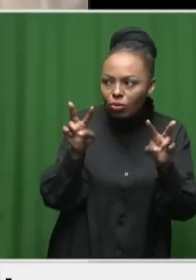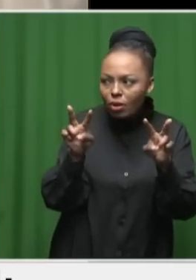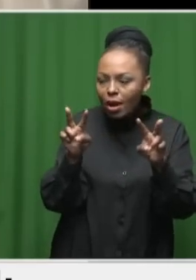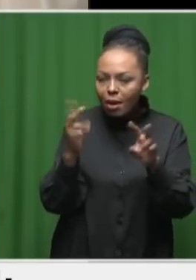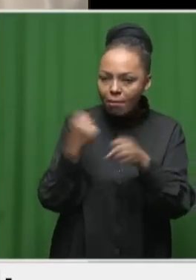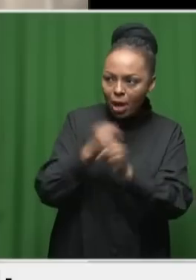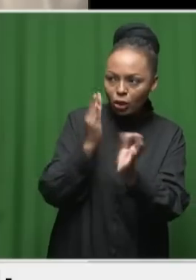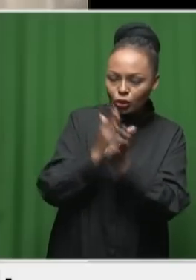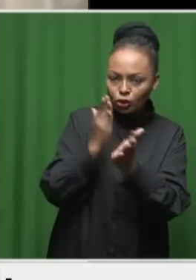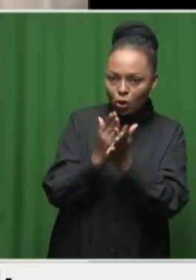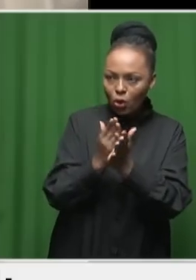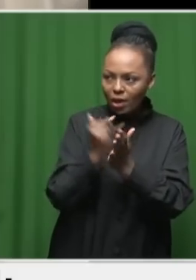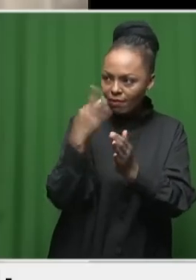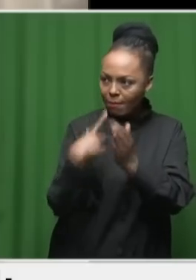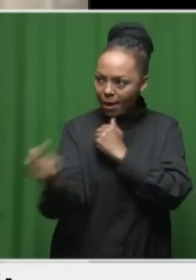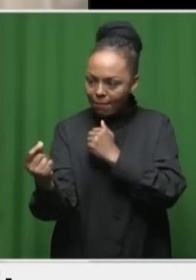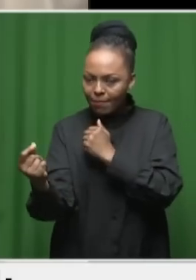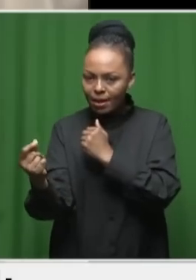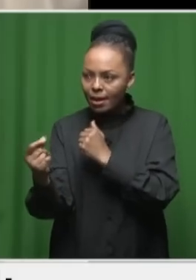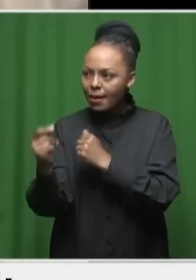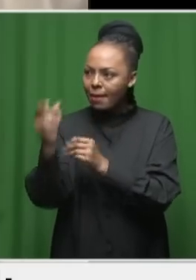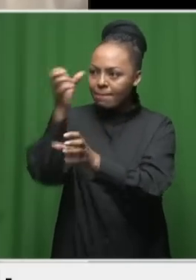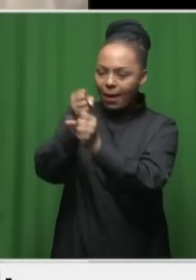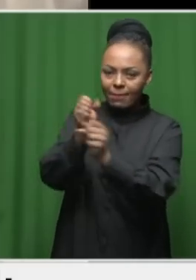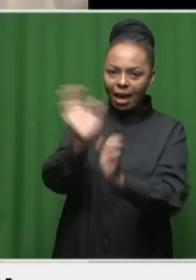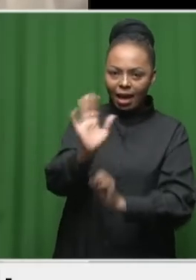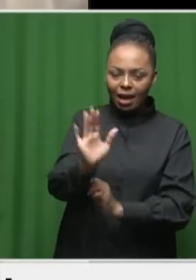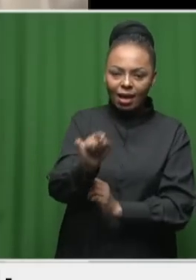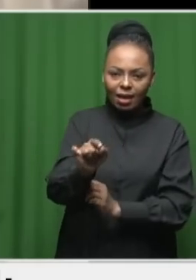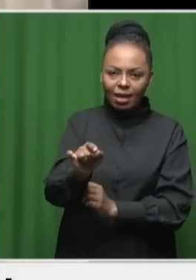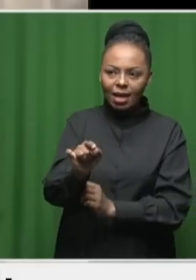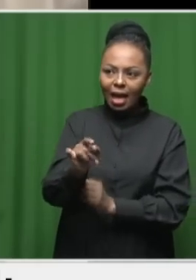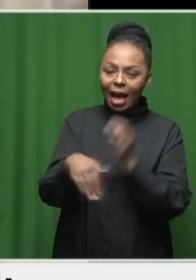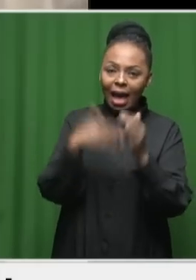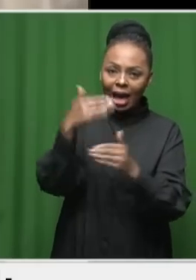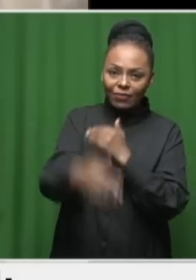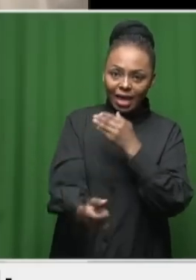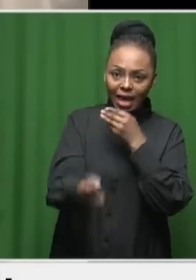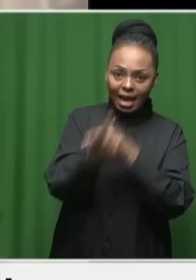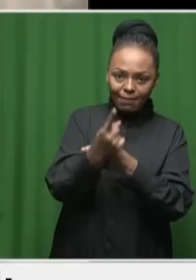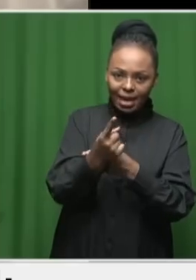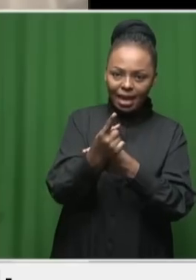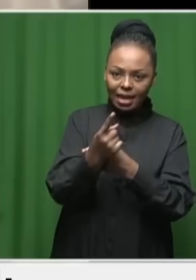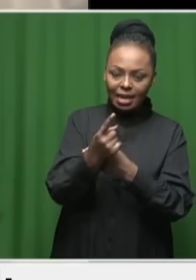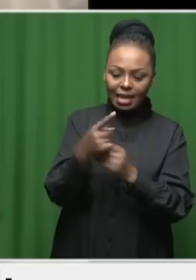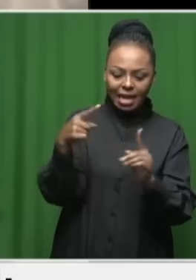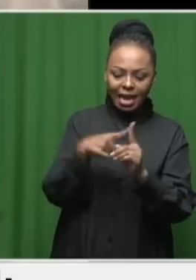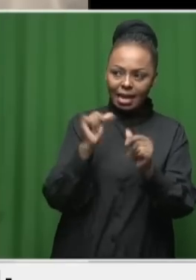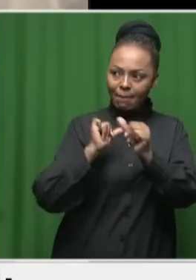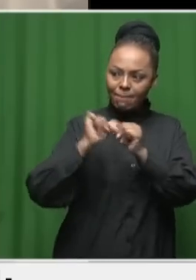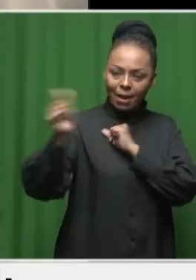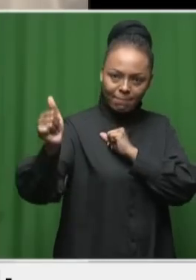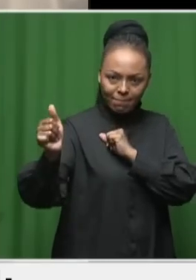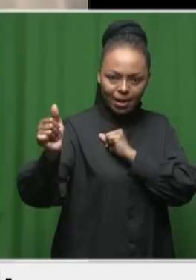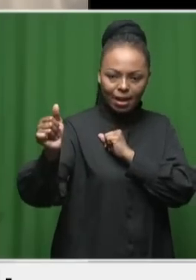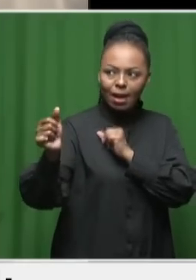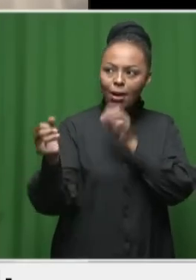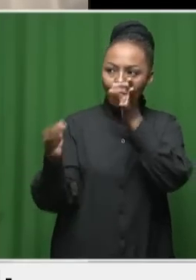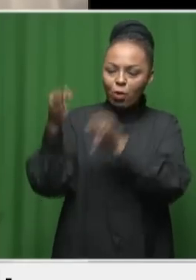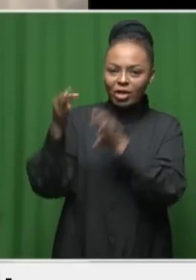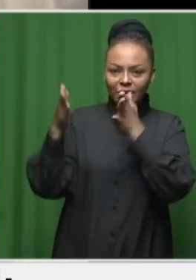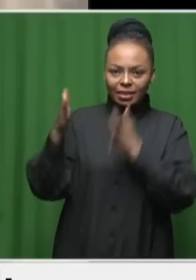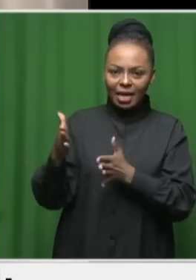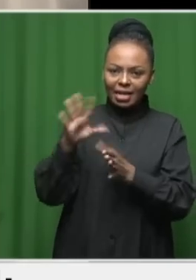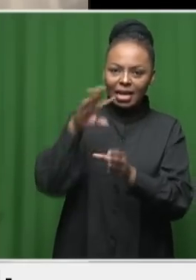I think immediately after the killing or after the escape, that's when politicians got involved